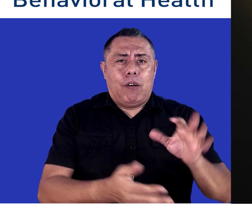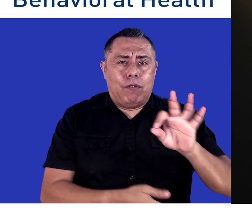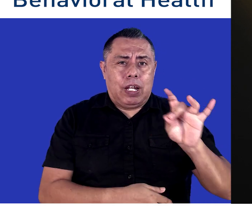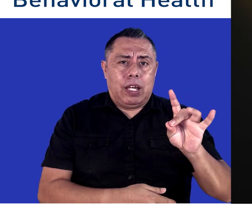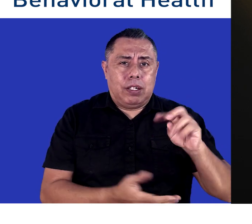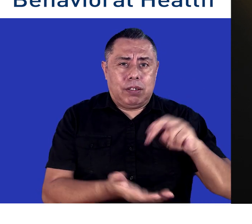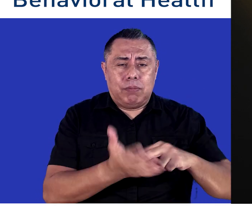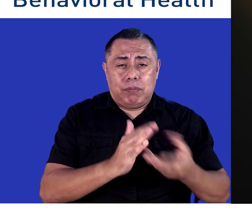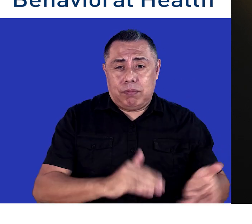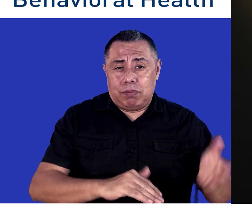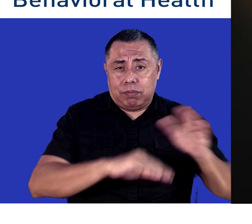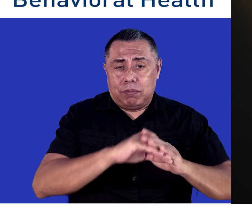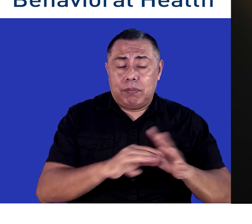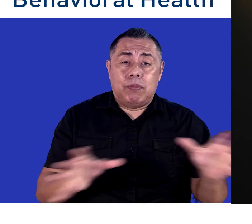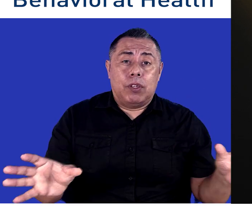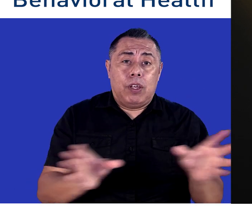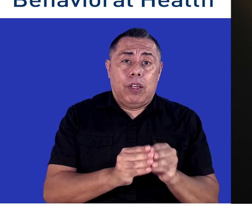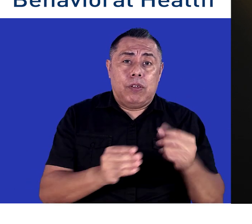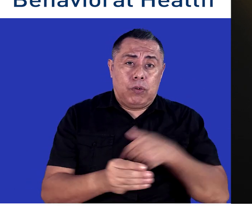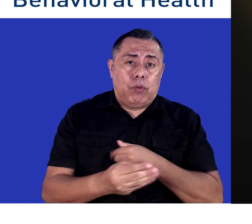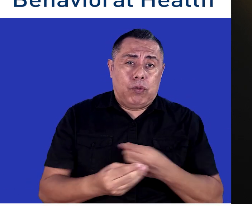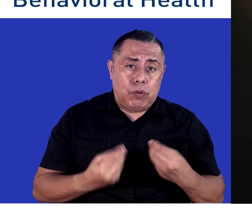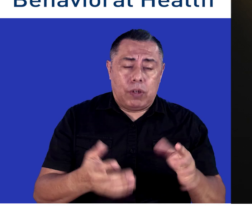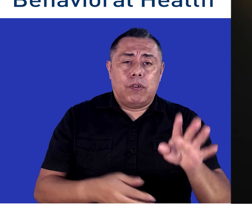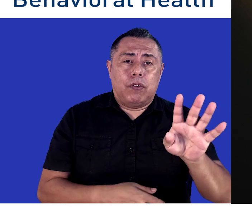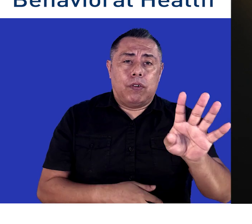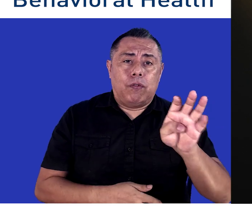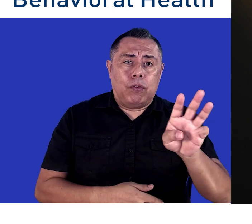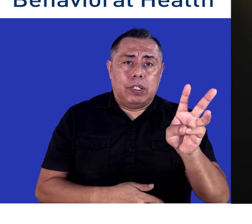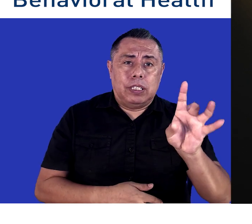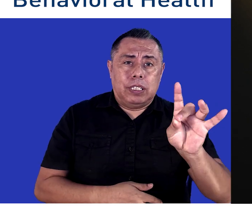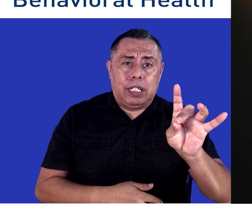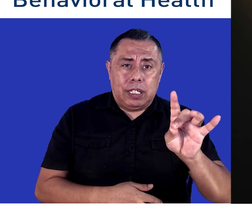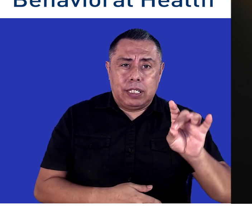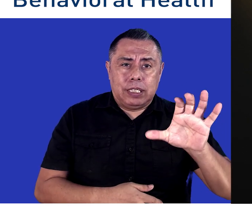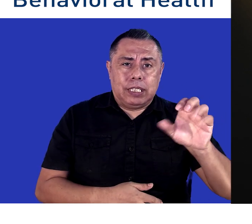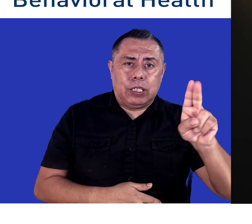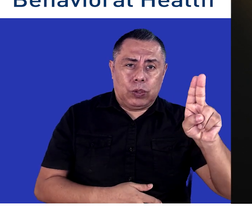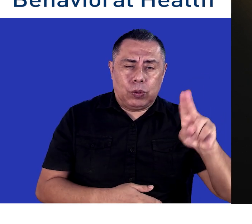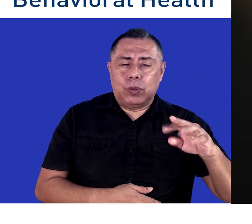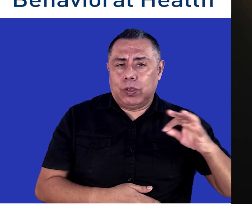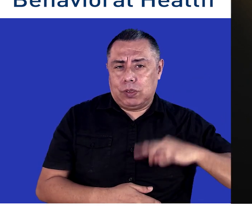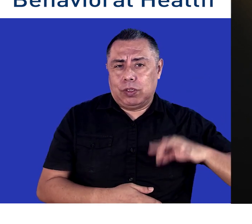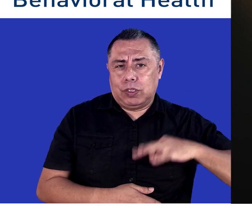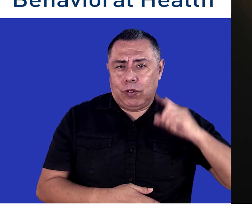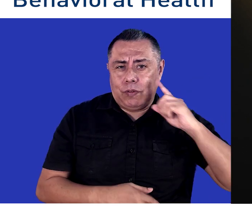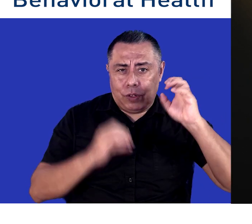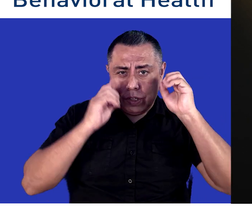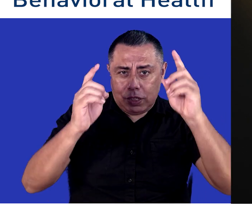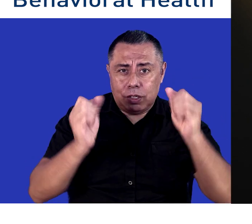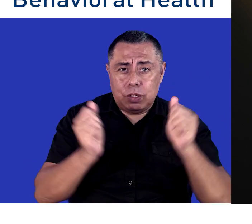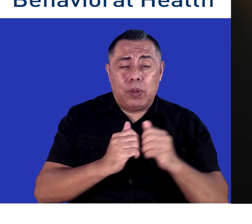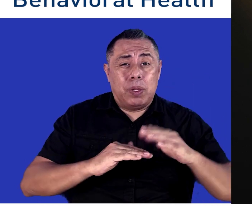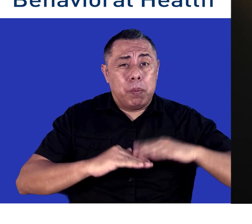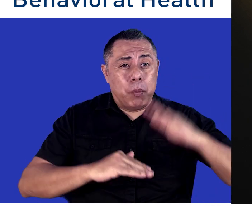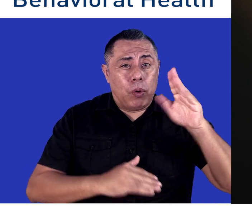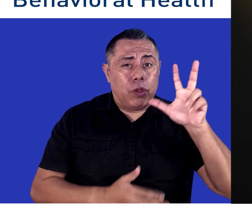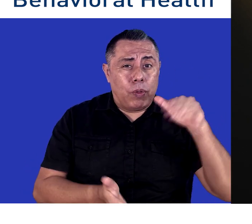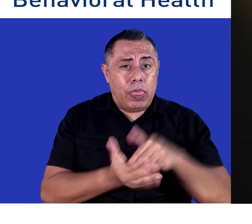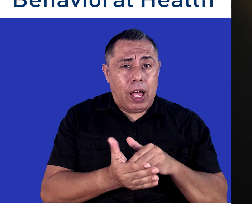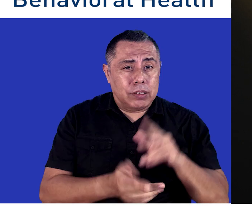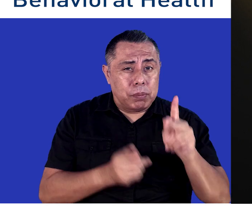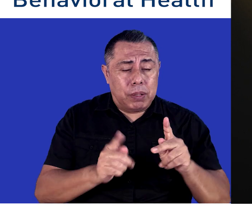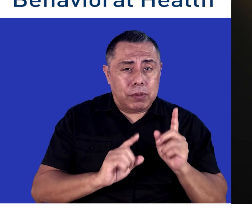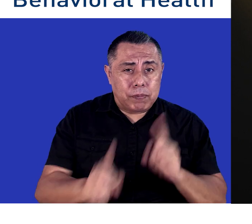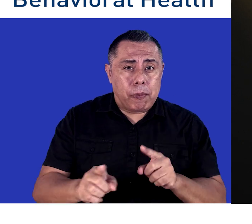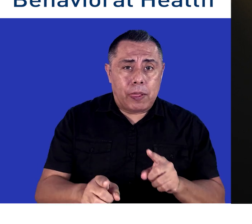year. Collectively, those trainings provided 468 continuing education CE units, and for over